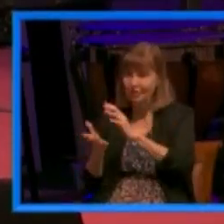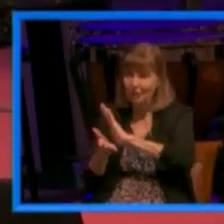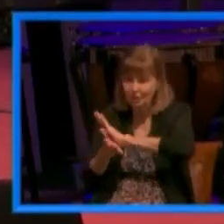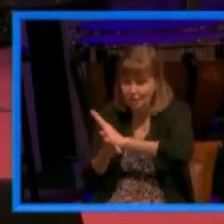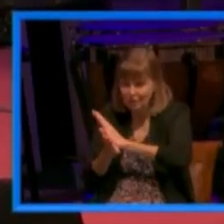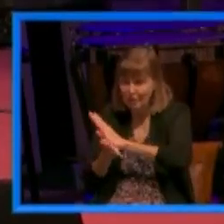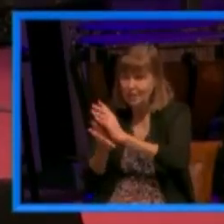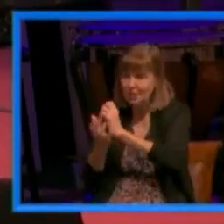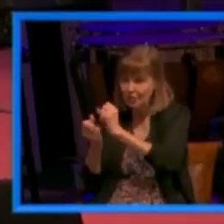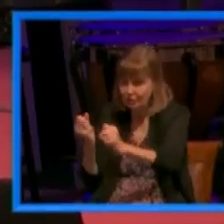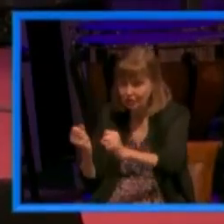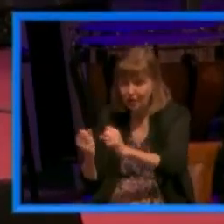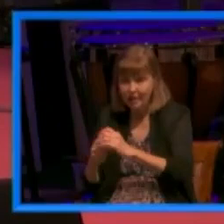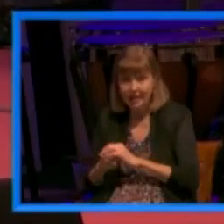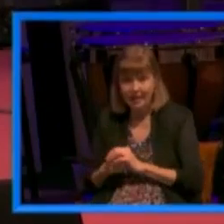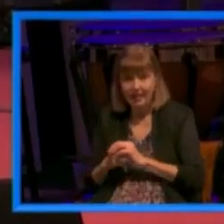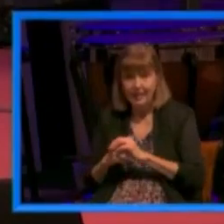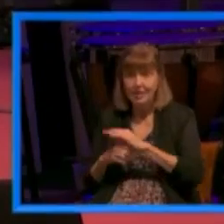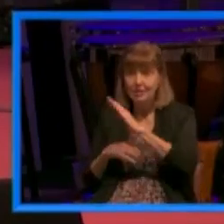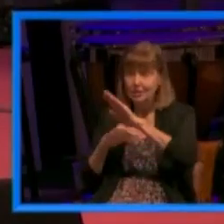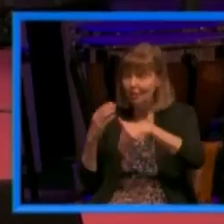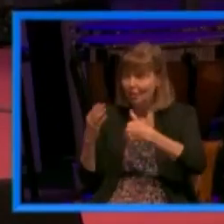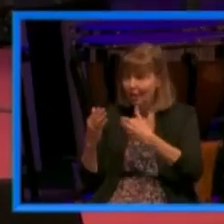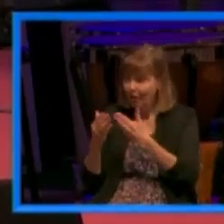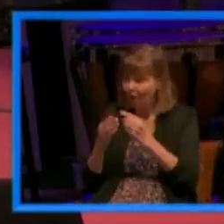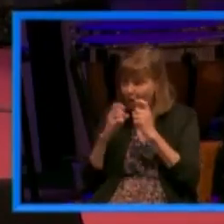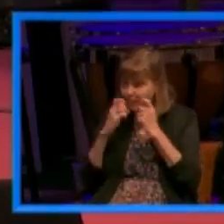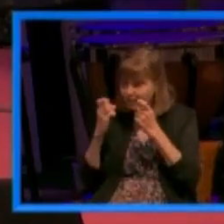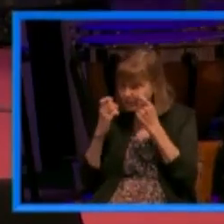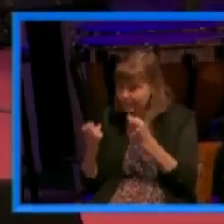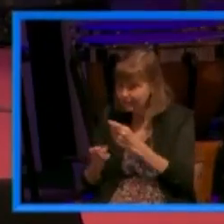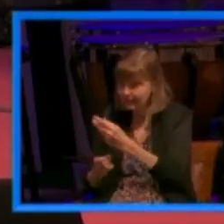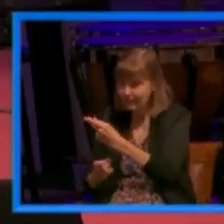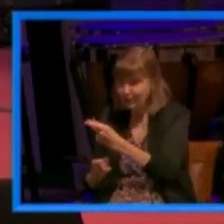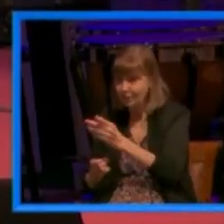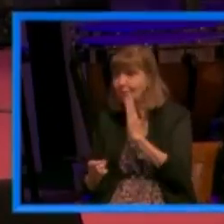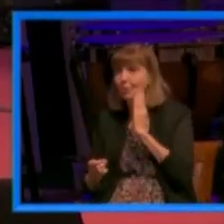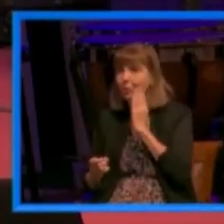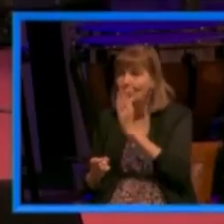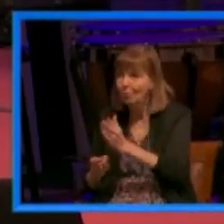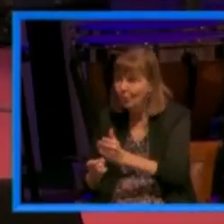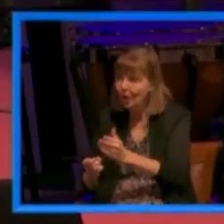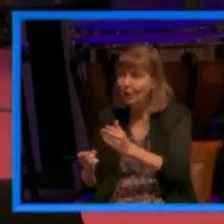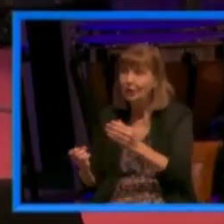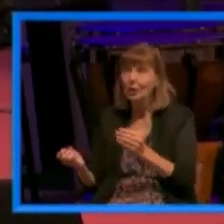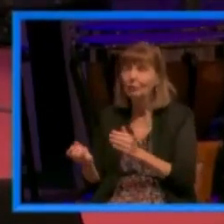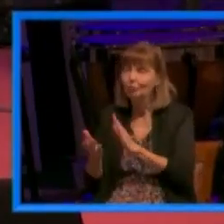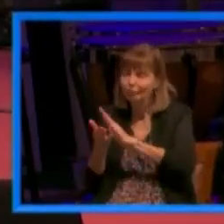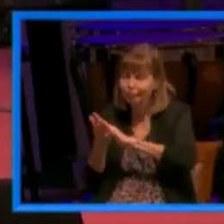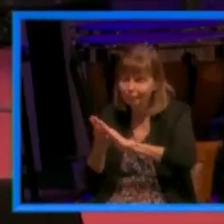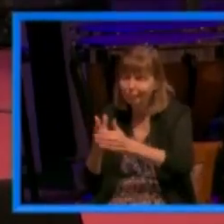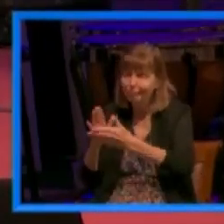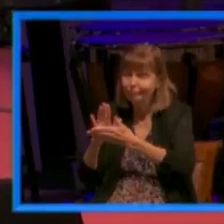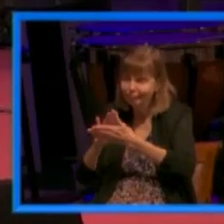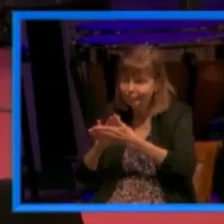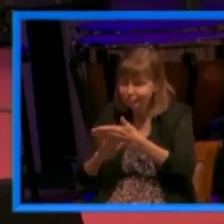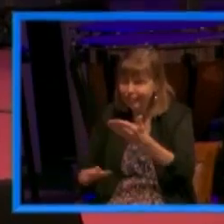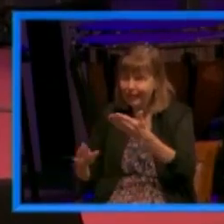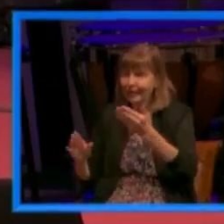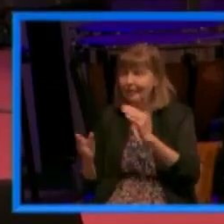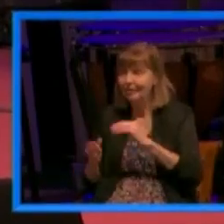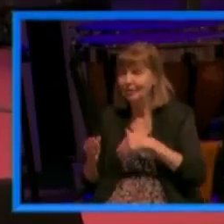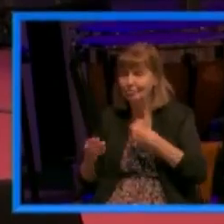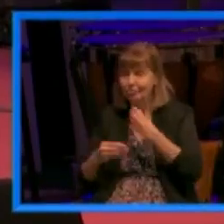Jesus Christ through the true offspring. That's why Ishmael couldn't be the offspring, because God has promised